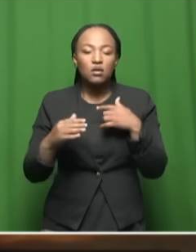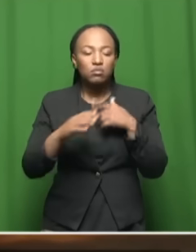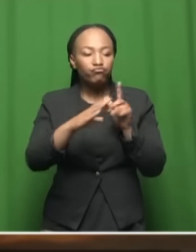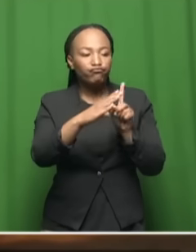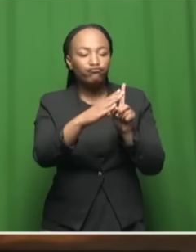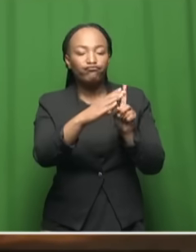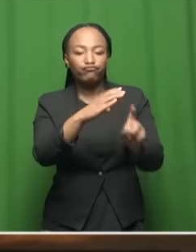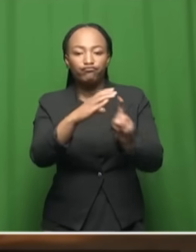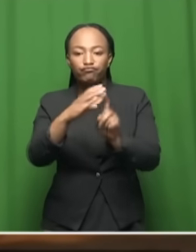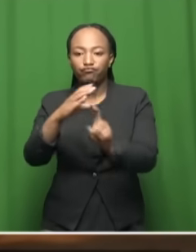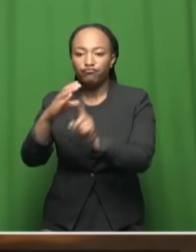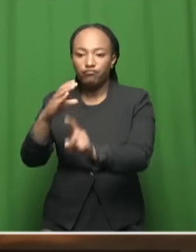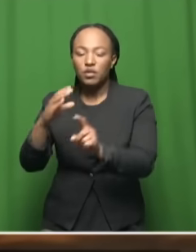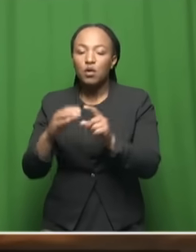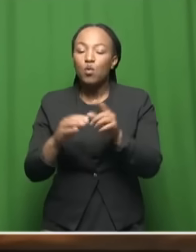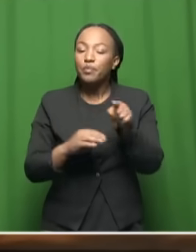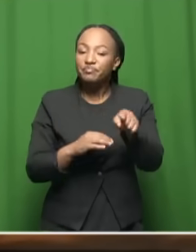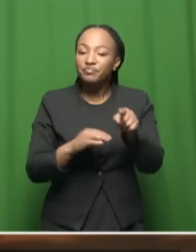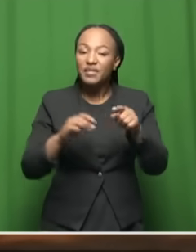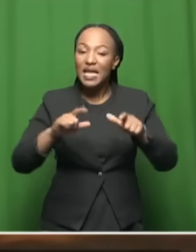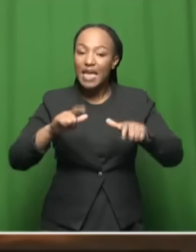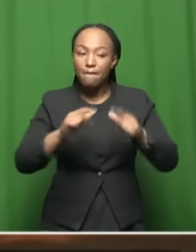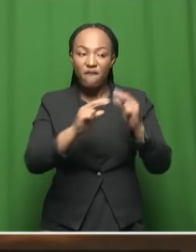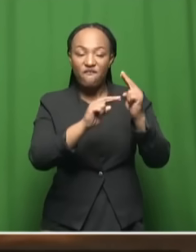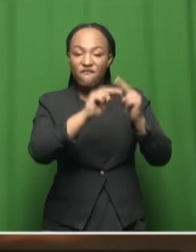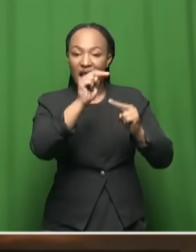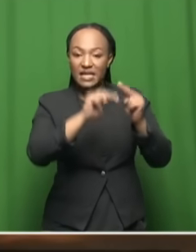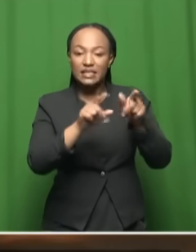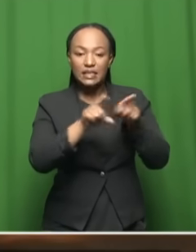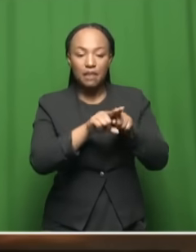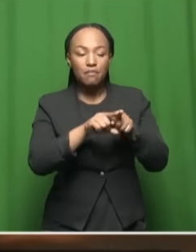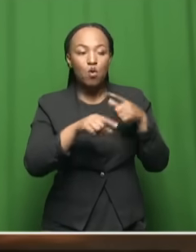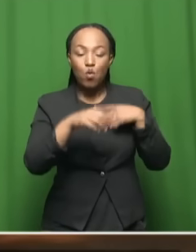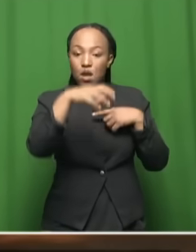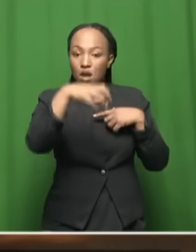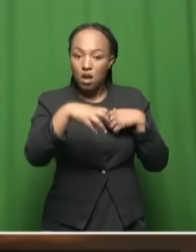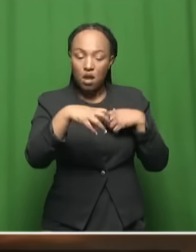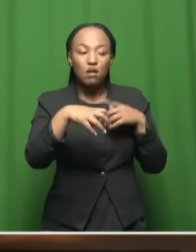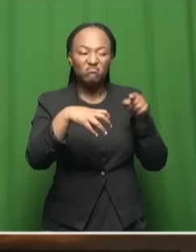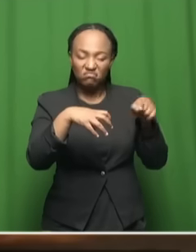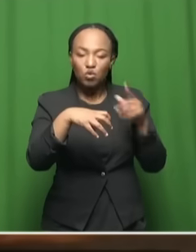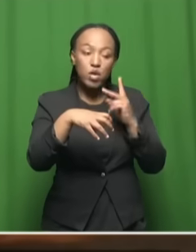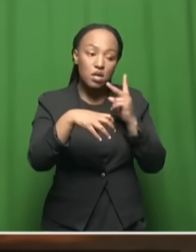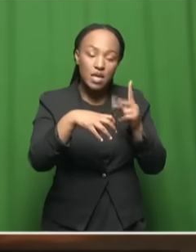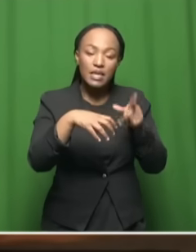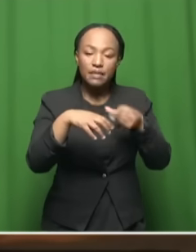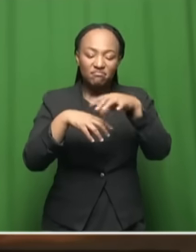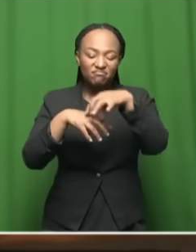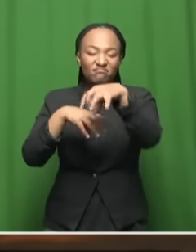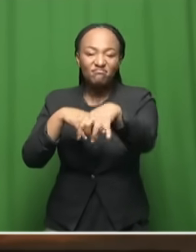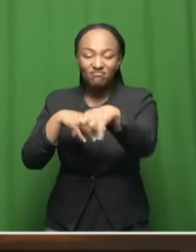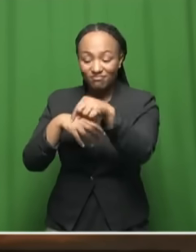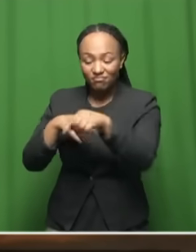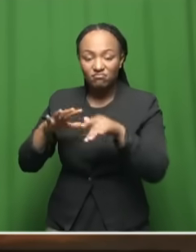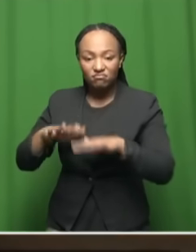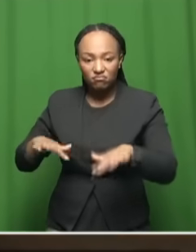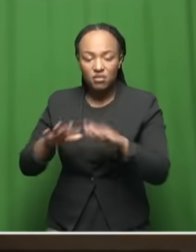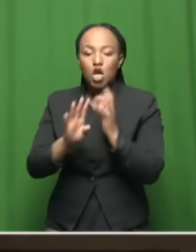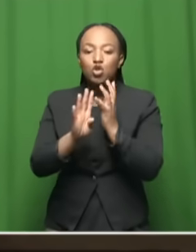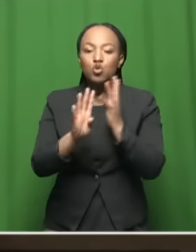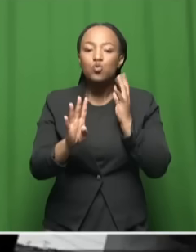all along the Cape Flats up until we came here in Belhar, which is also on the Cape Flats, by the way. So yes, a queue here, but this queue is moving